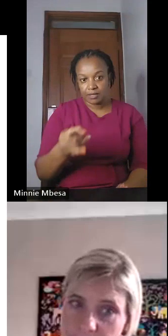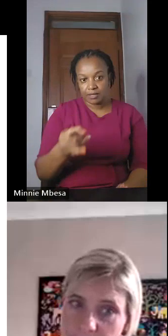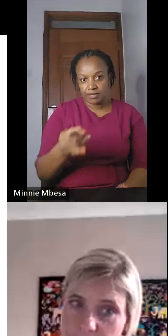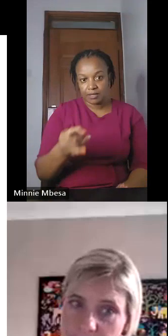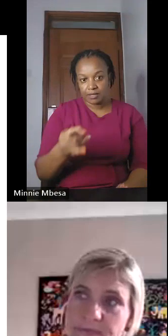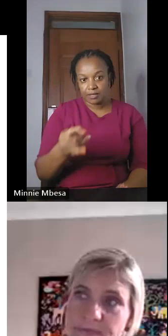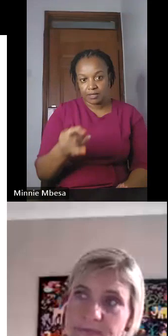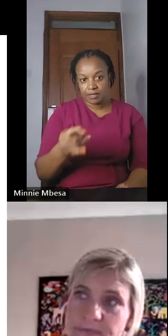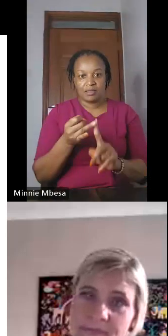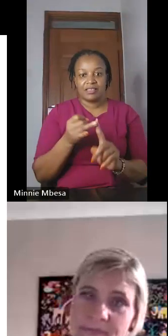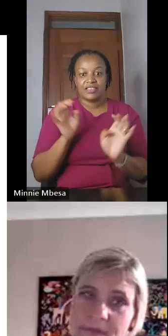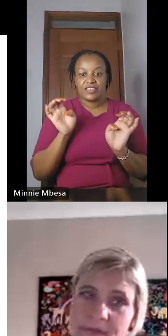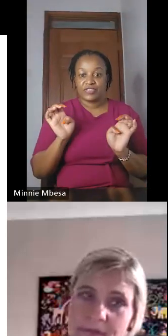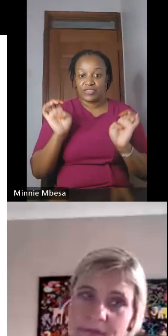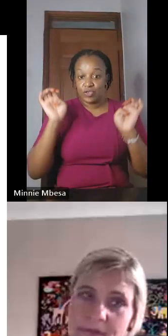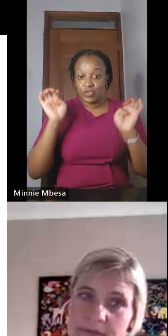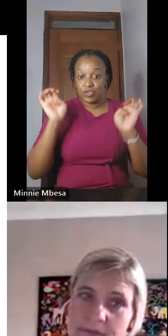Ethiopia,